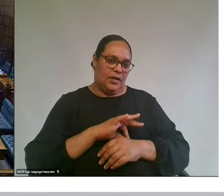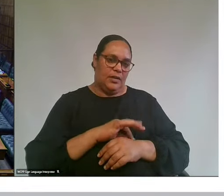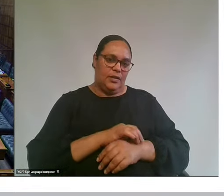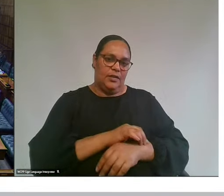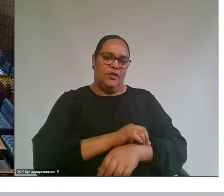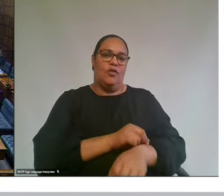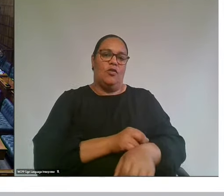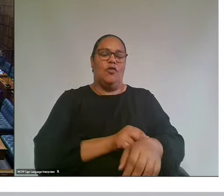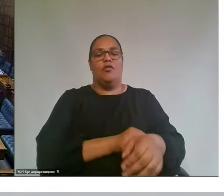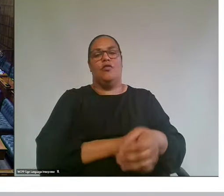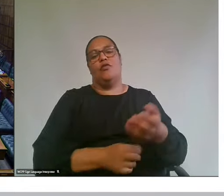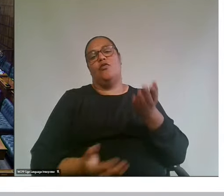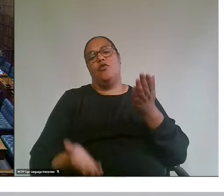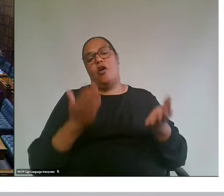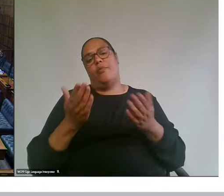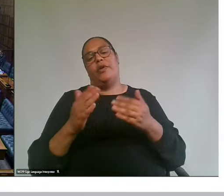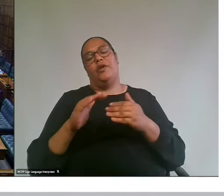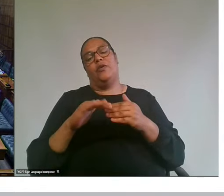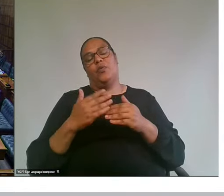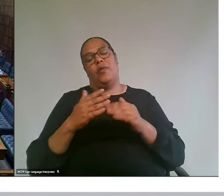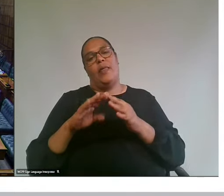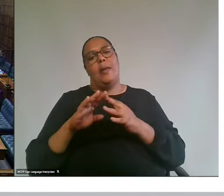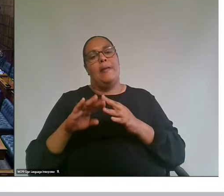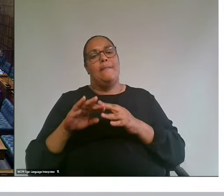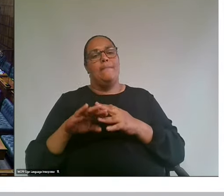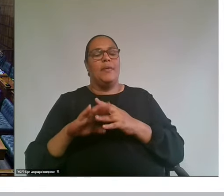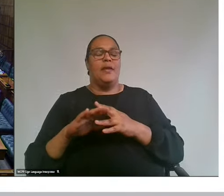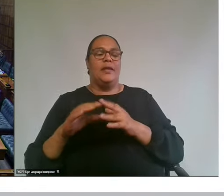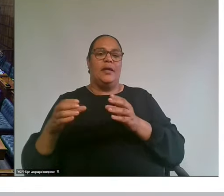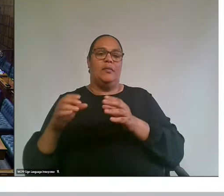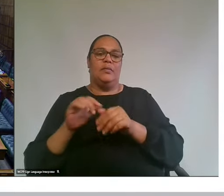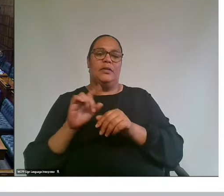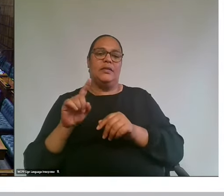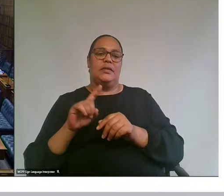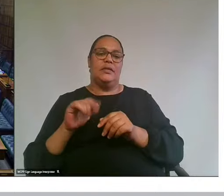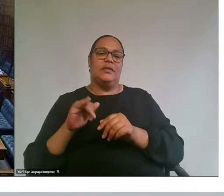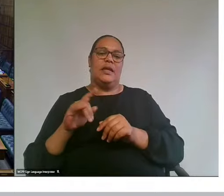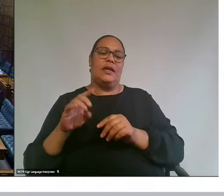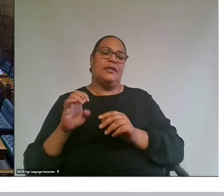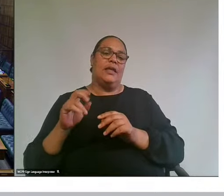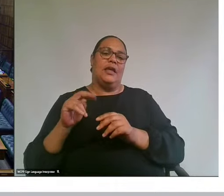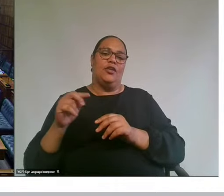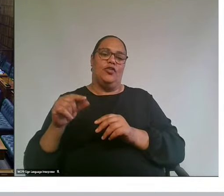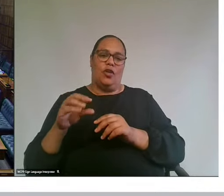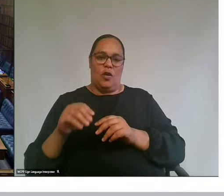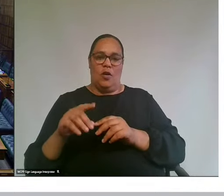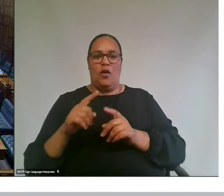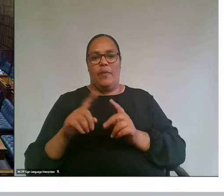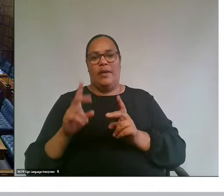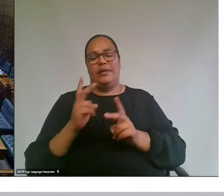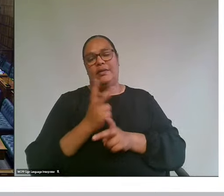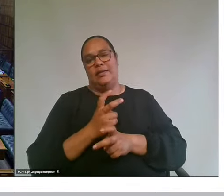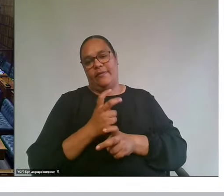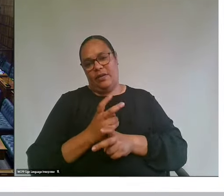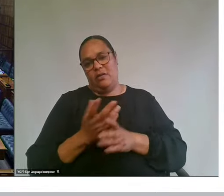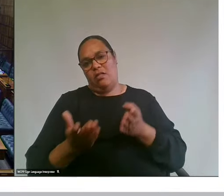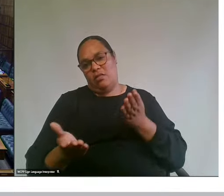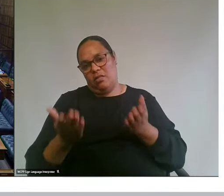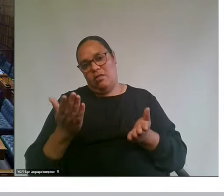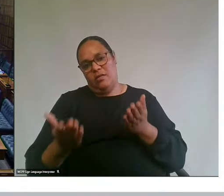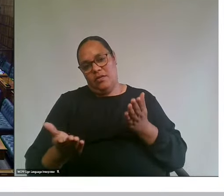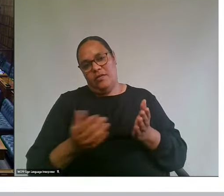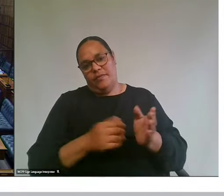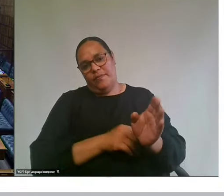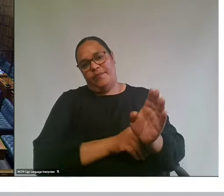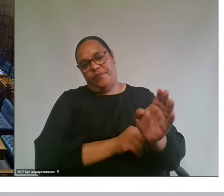comparable with a small mediumsized NGO um and it's very very difficult to